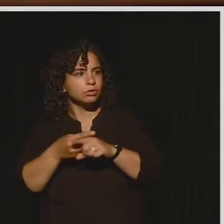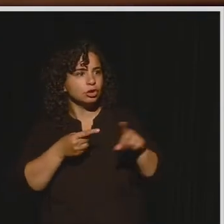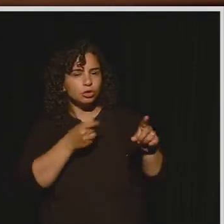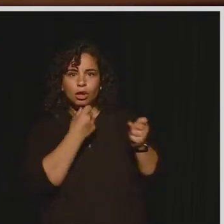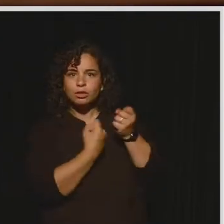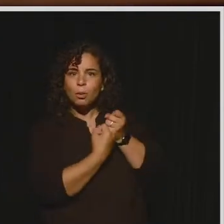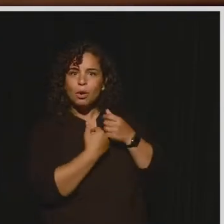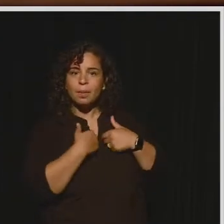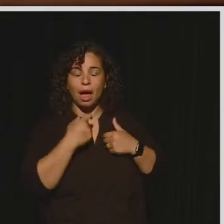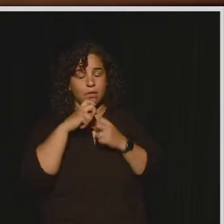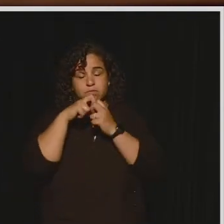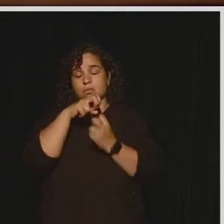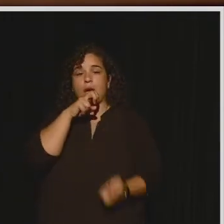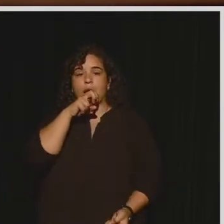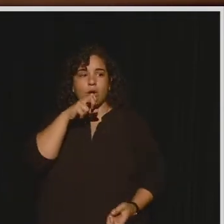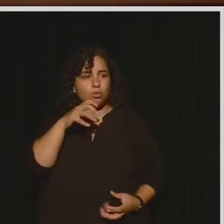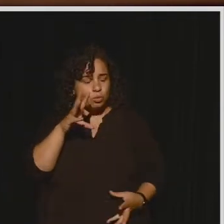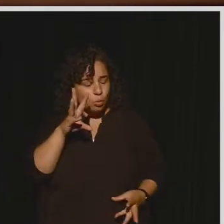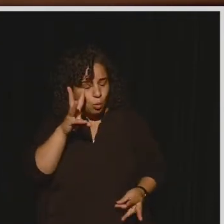shocked,